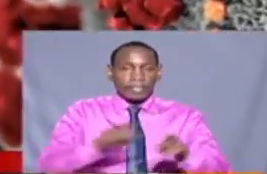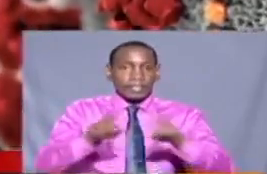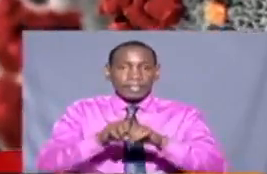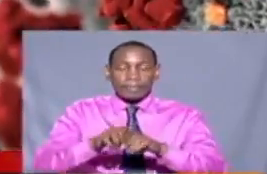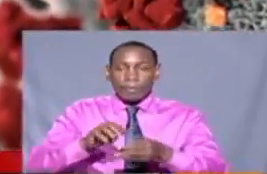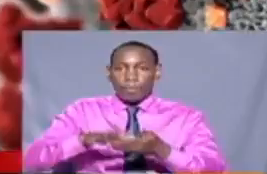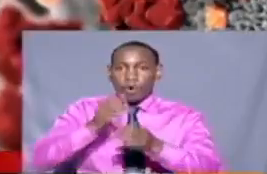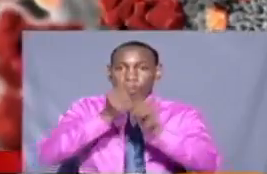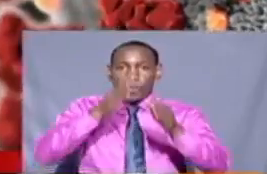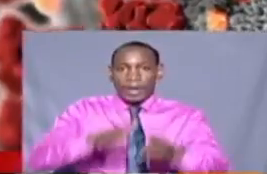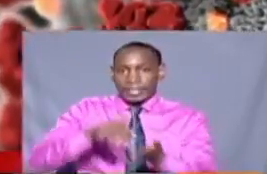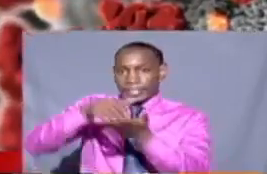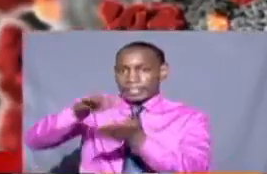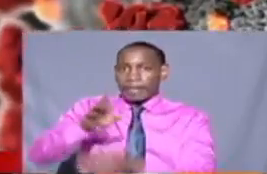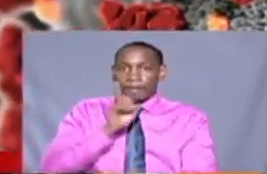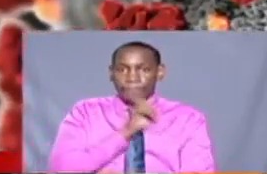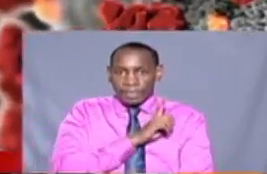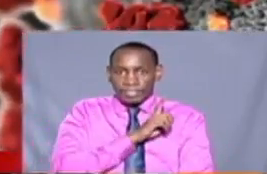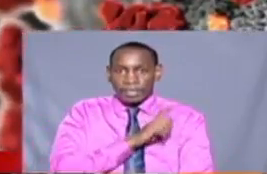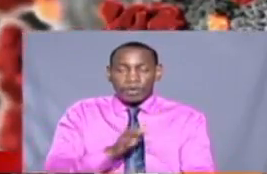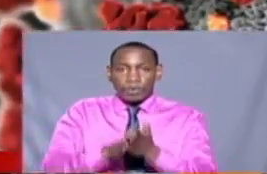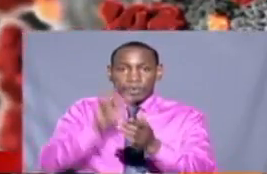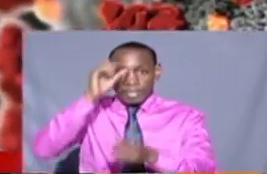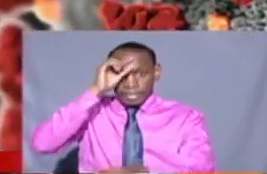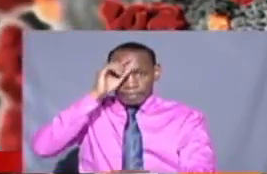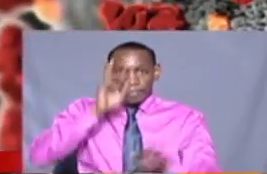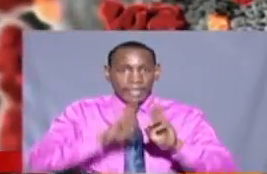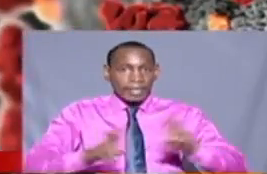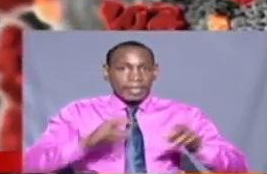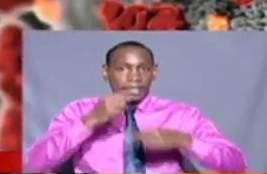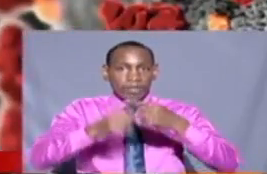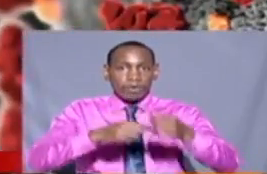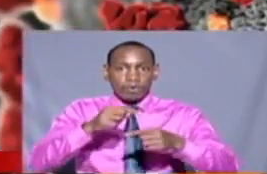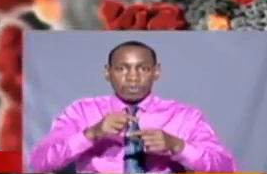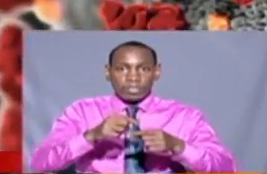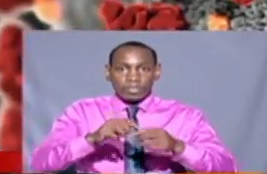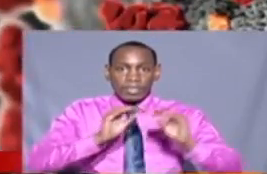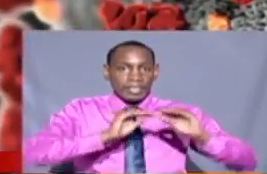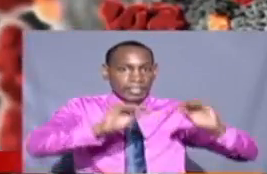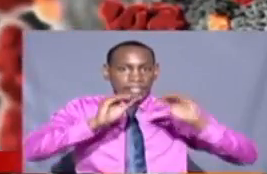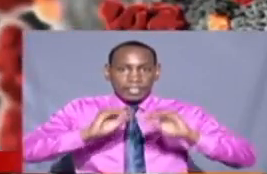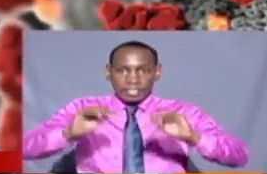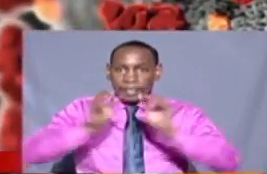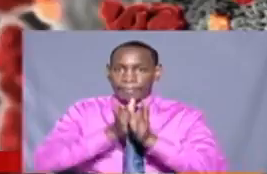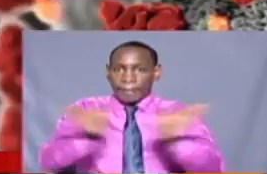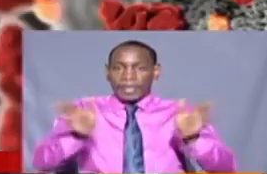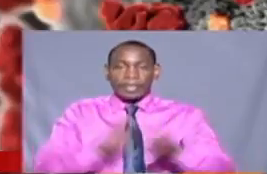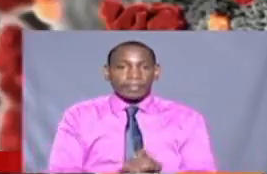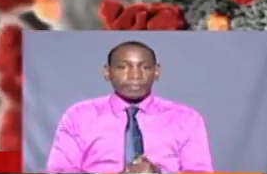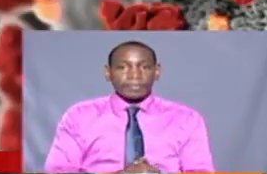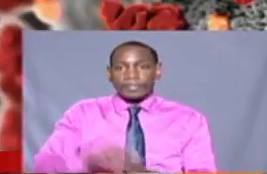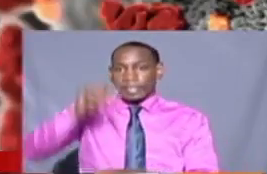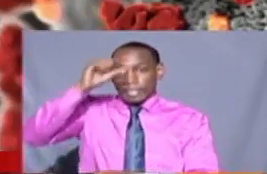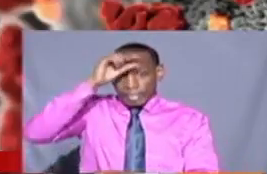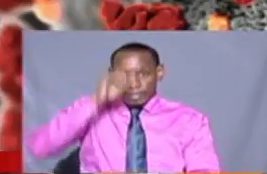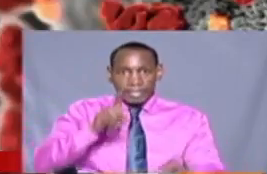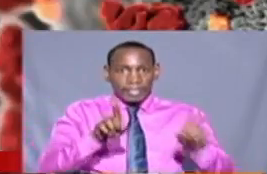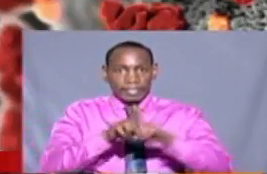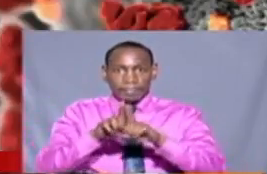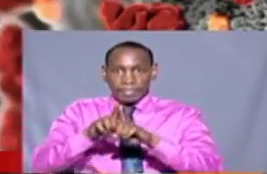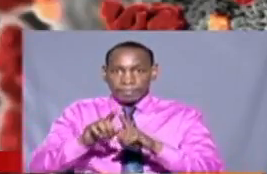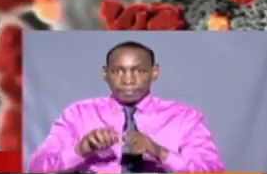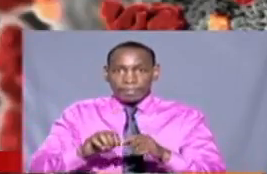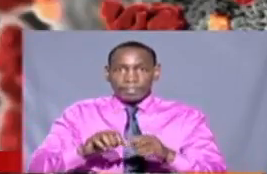Extra personnel have been deployed, with the government said to carry out more sensitization to the public. The government also